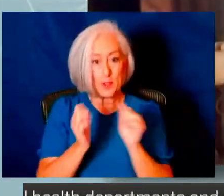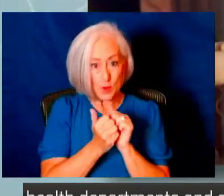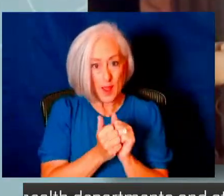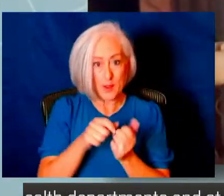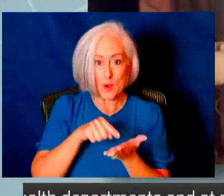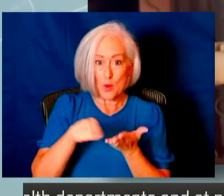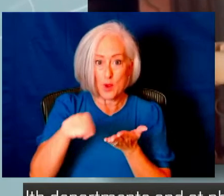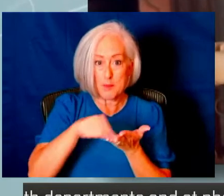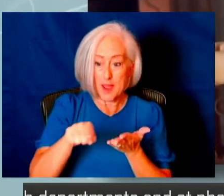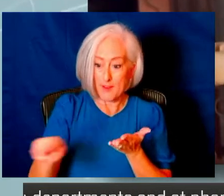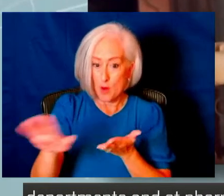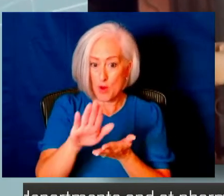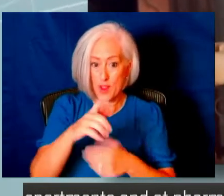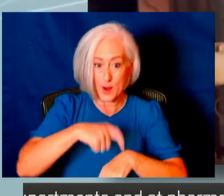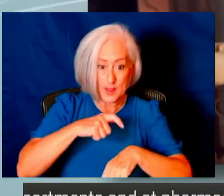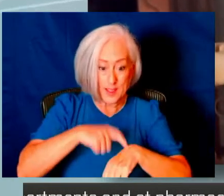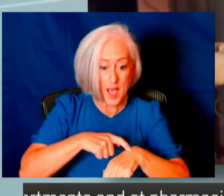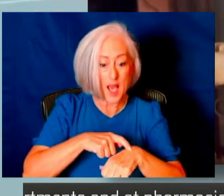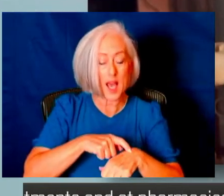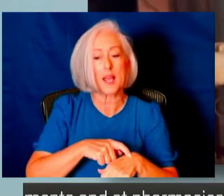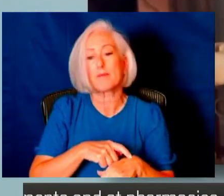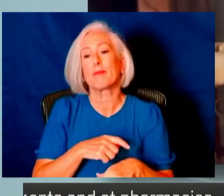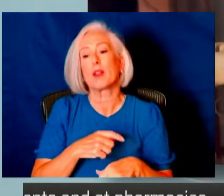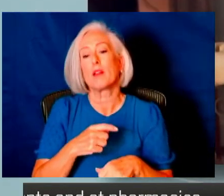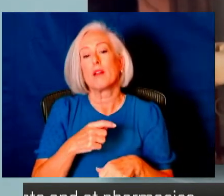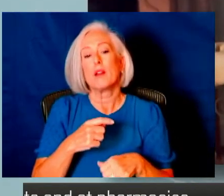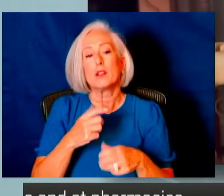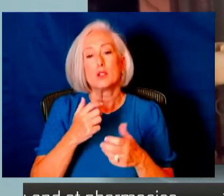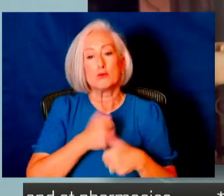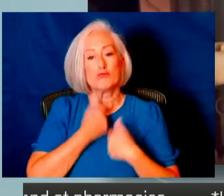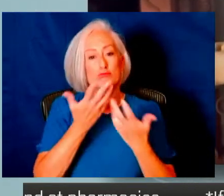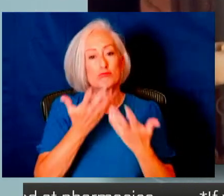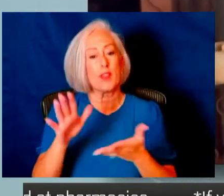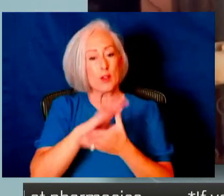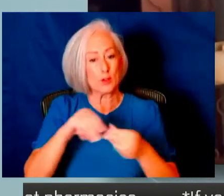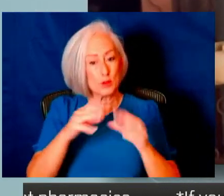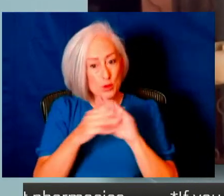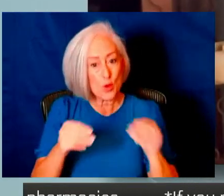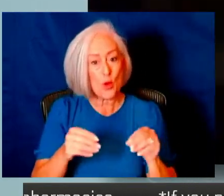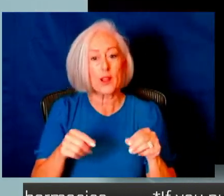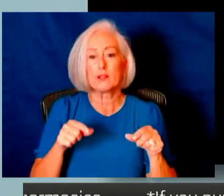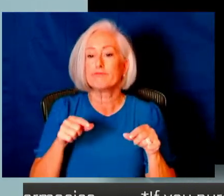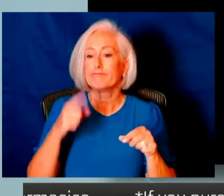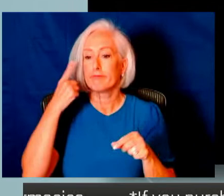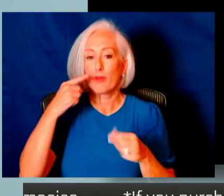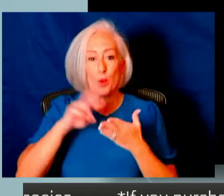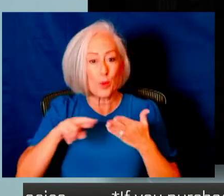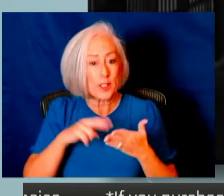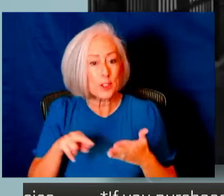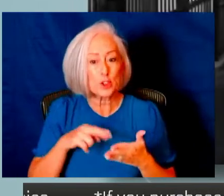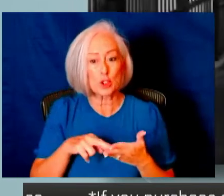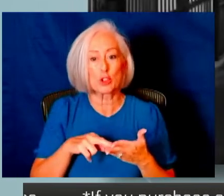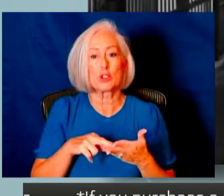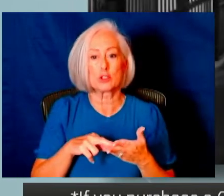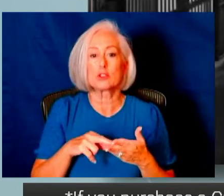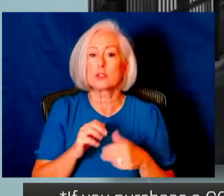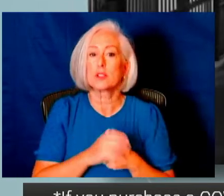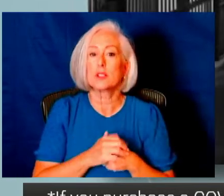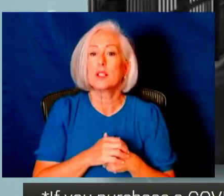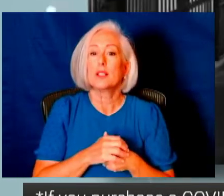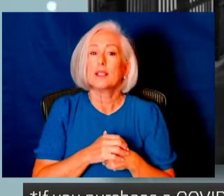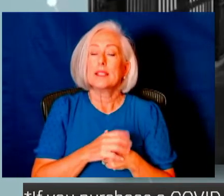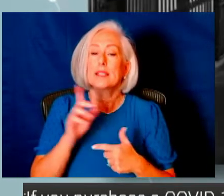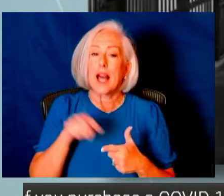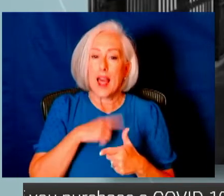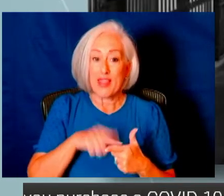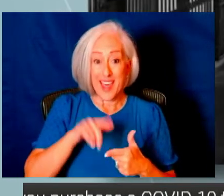doing the research, and we paid them to come and share their stories in this documentary setting. And then we are sharing this documentary.